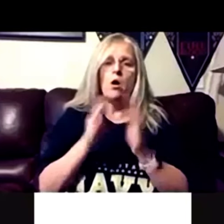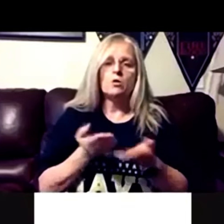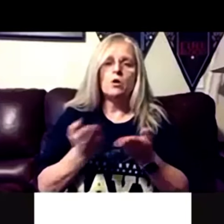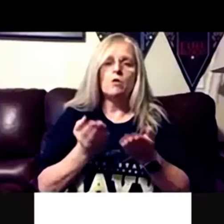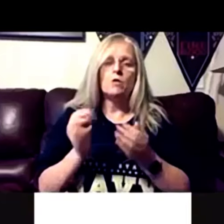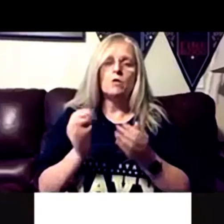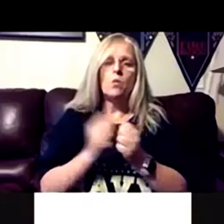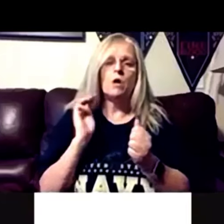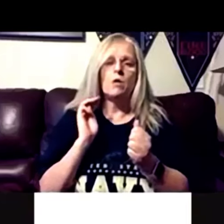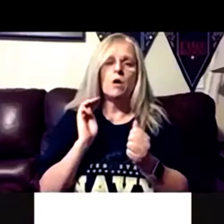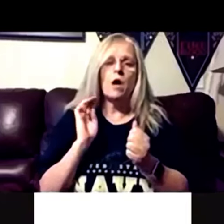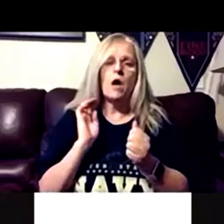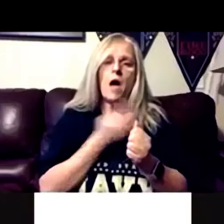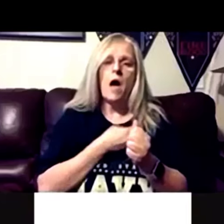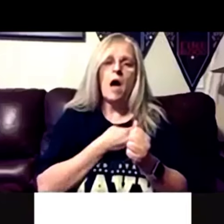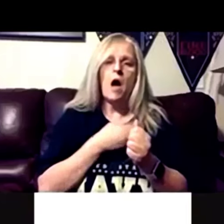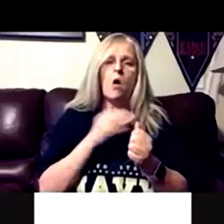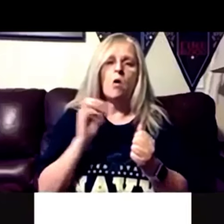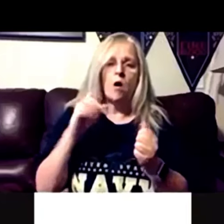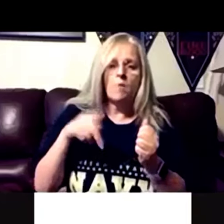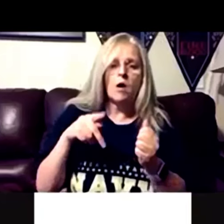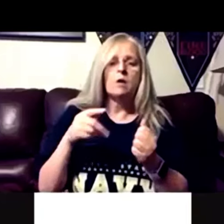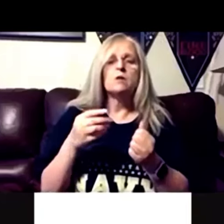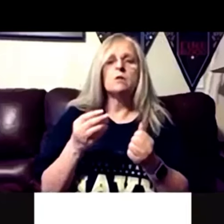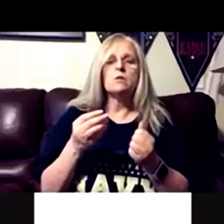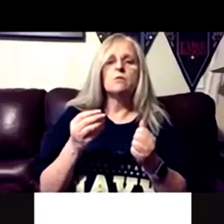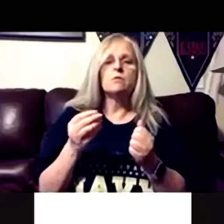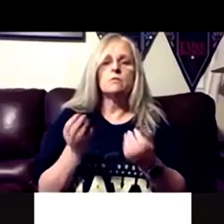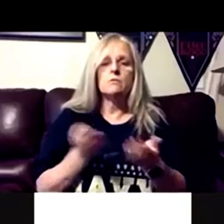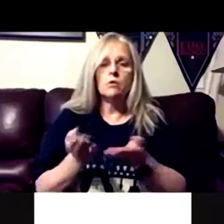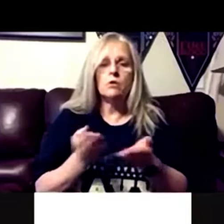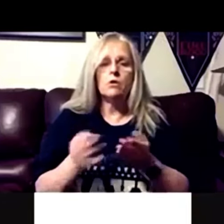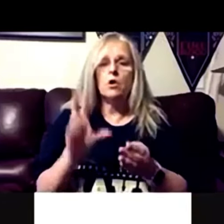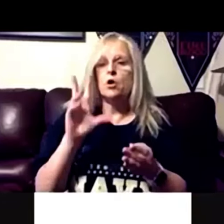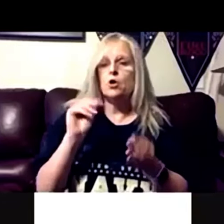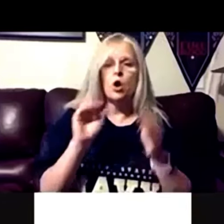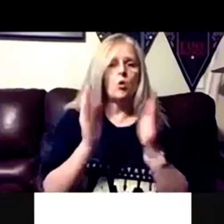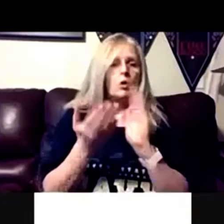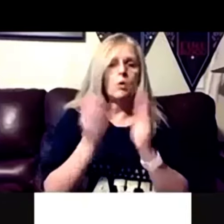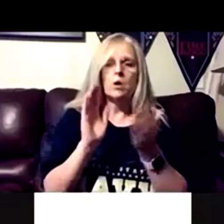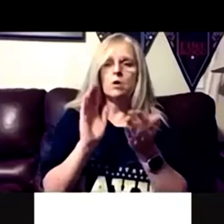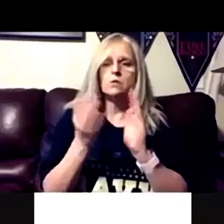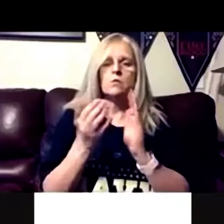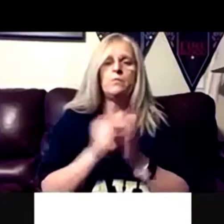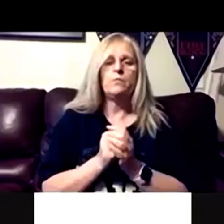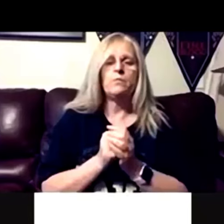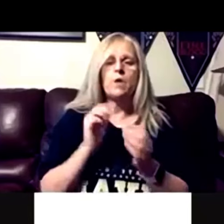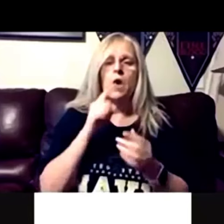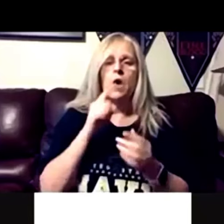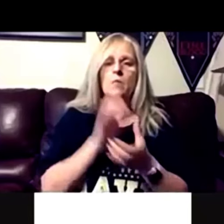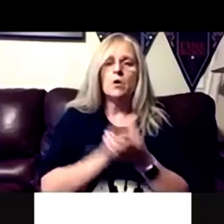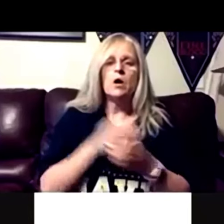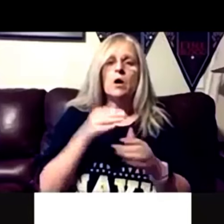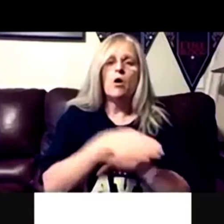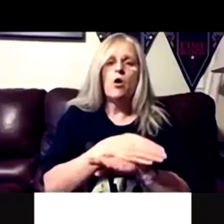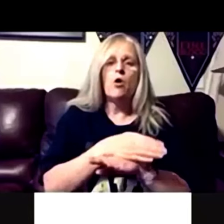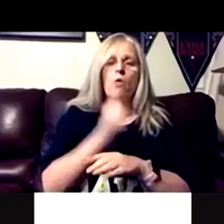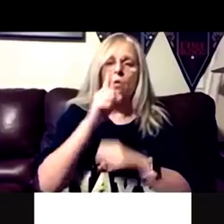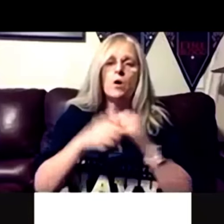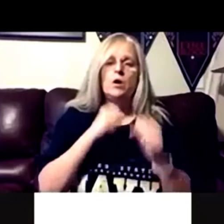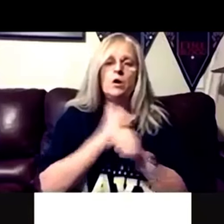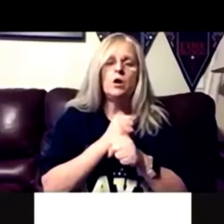webinar service that ONPASSIVE has, there is no comparison. And I believe over the course of a